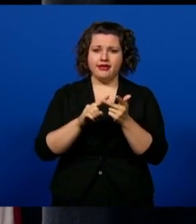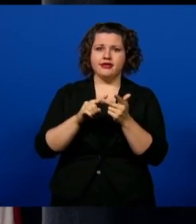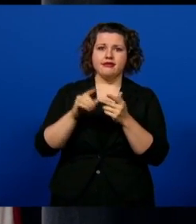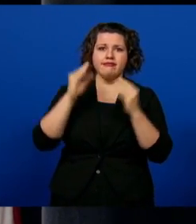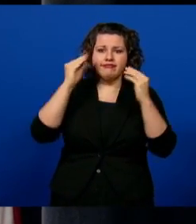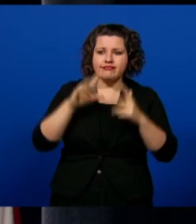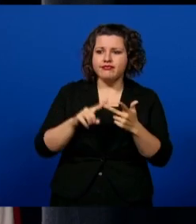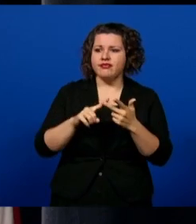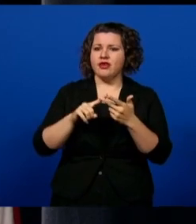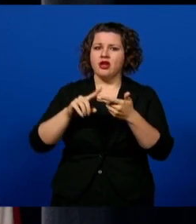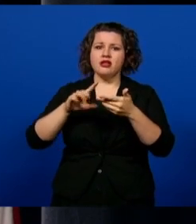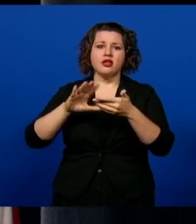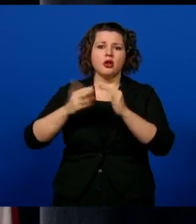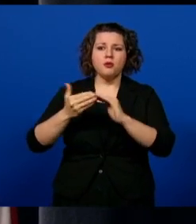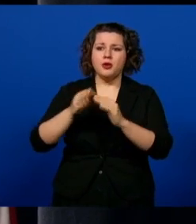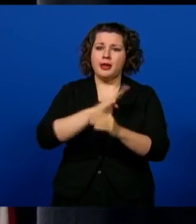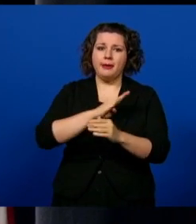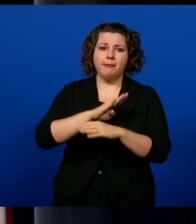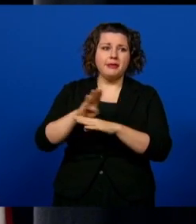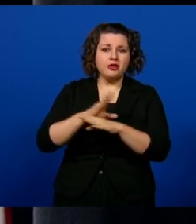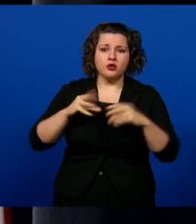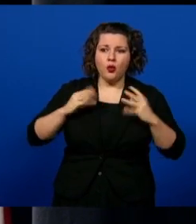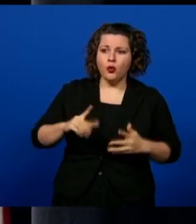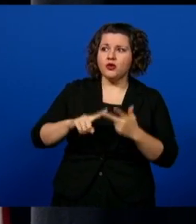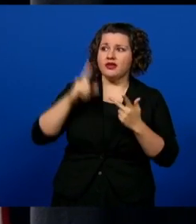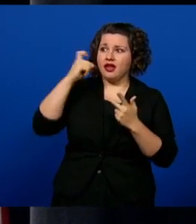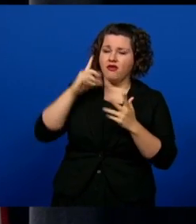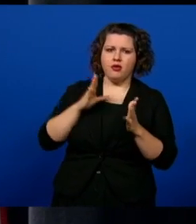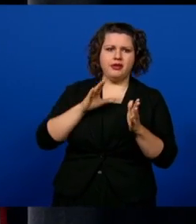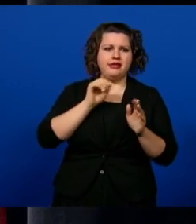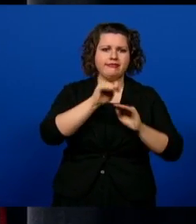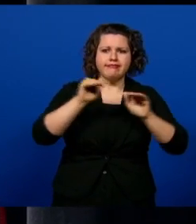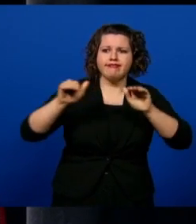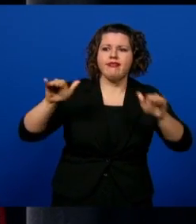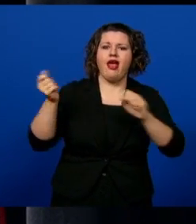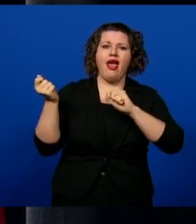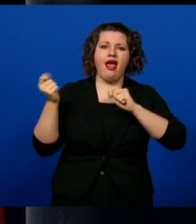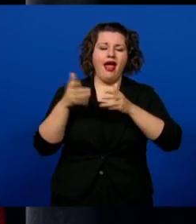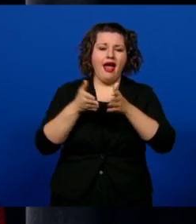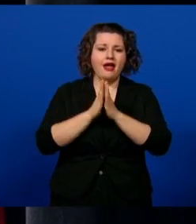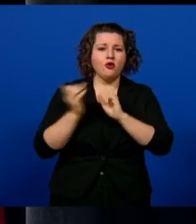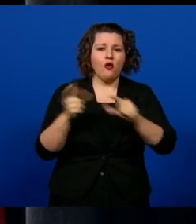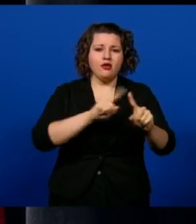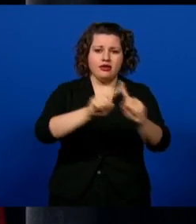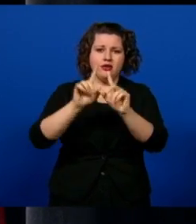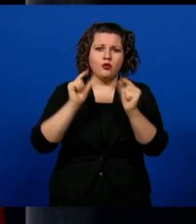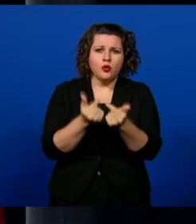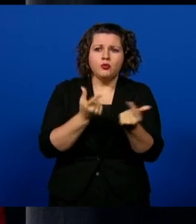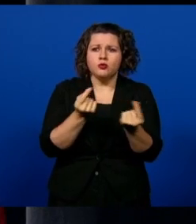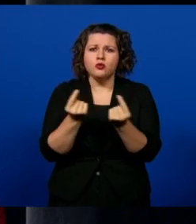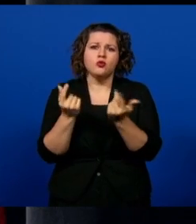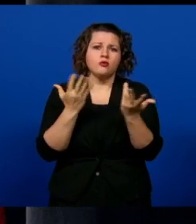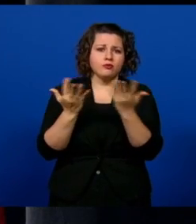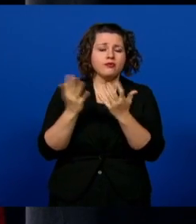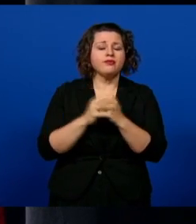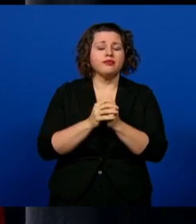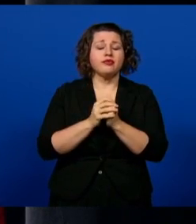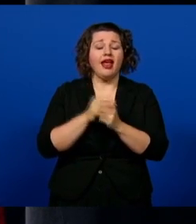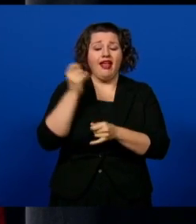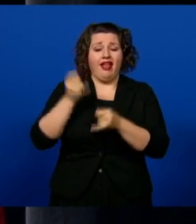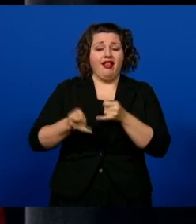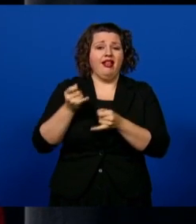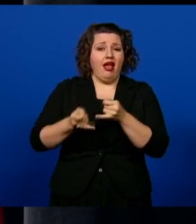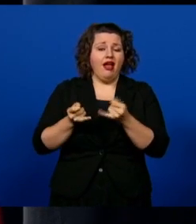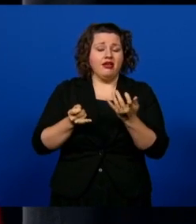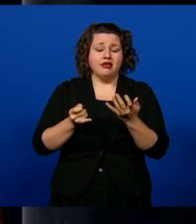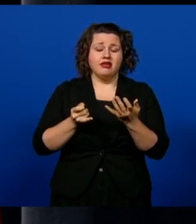even the government. And I think that says a lot about how he feels about his community. And last but not least, the most important